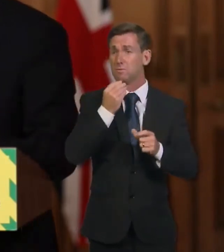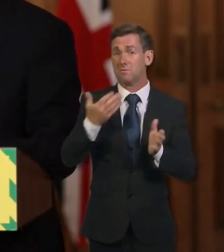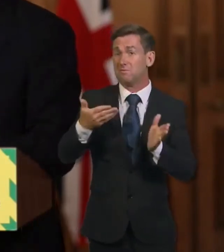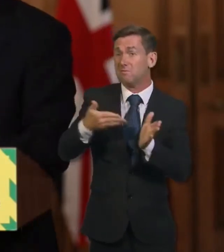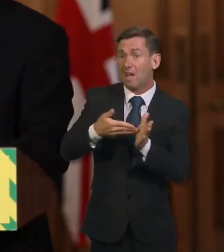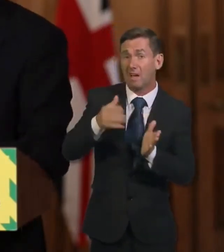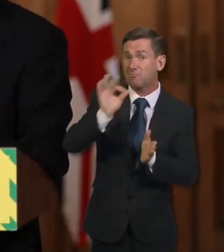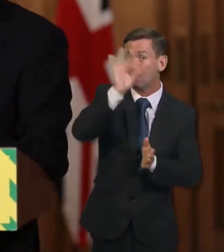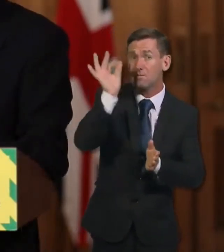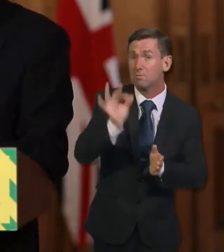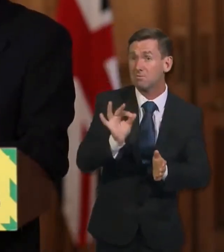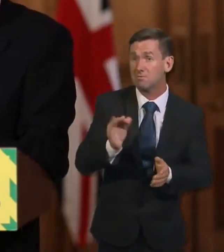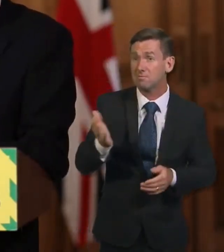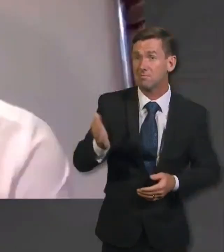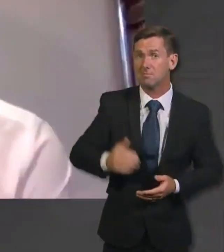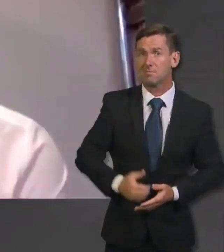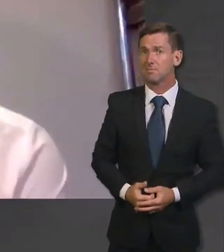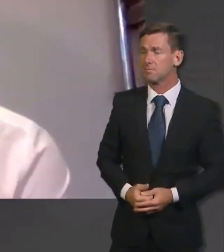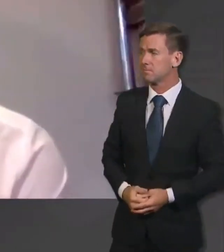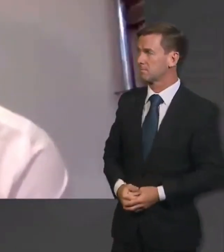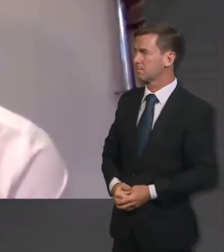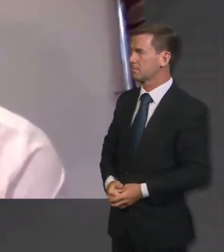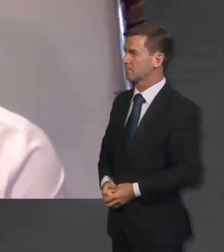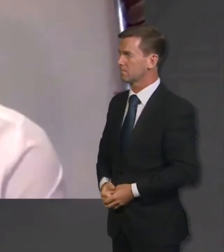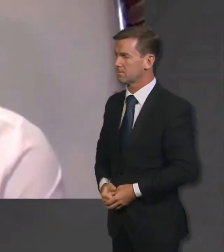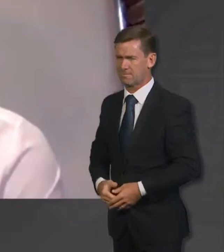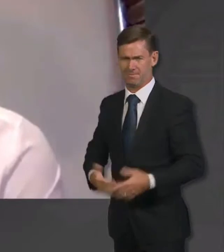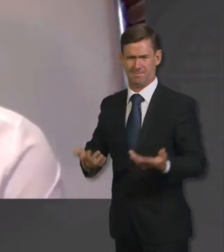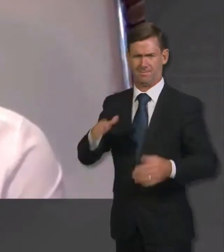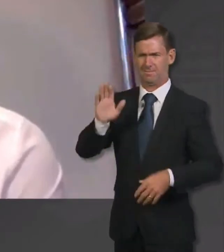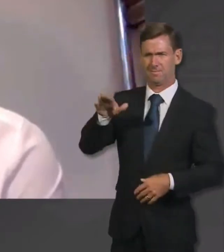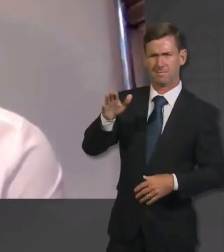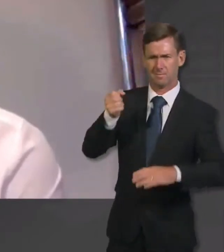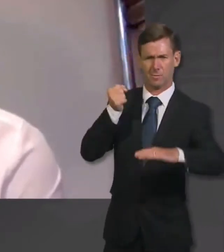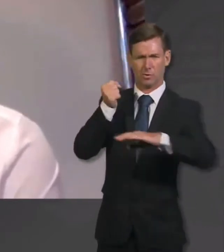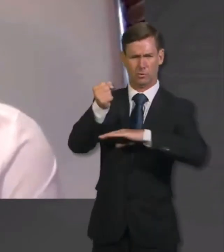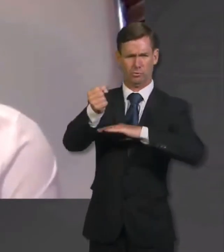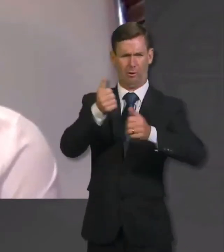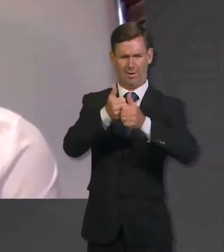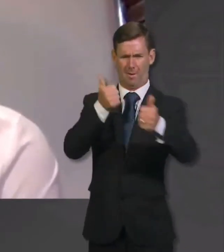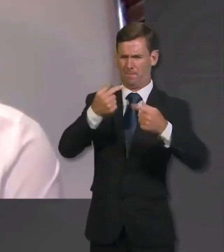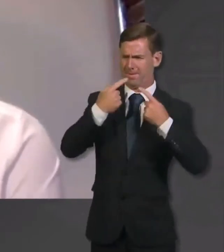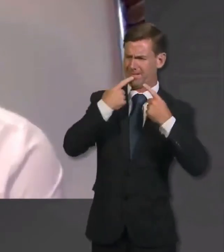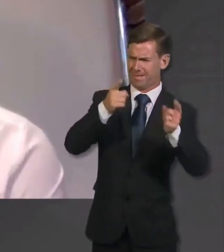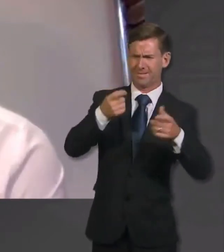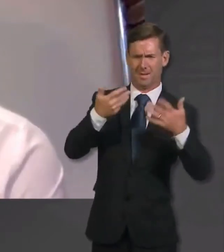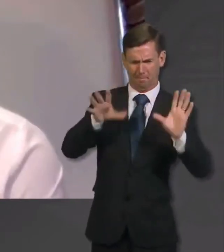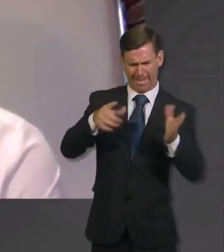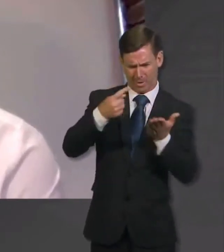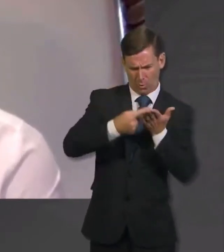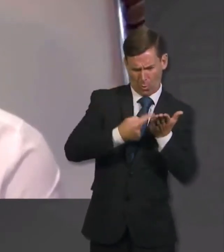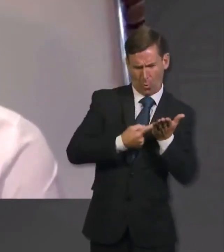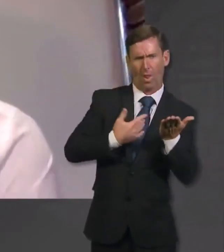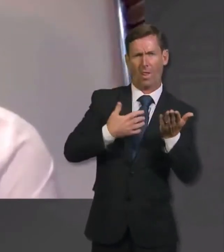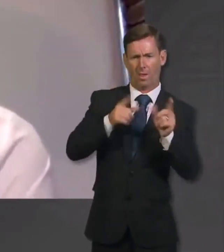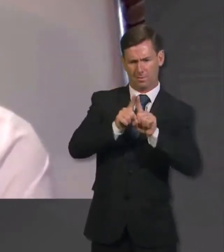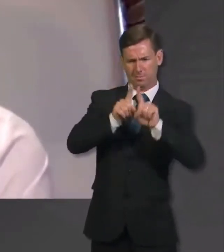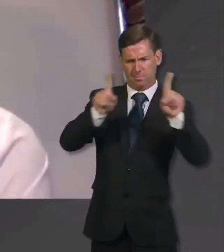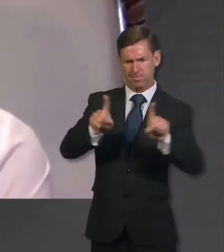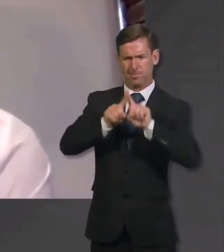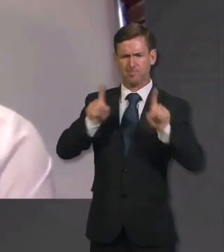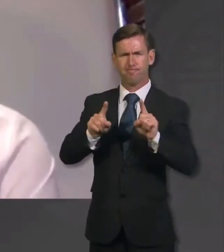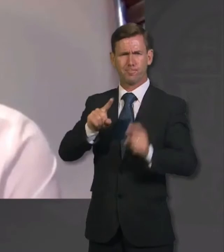Well, I mean, train companies insist they've introduced social distancing measures, various hygiene measures. So why are they any different from pubs or other places